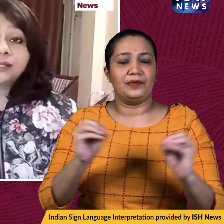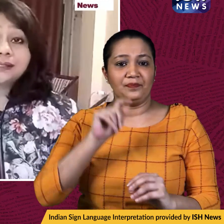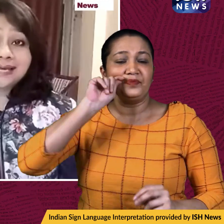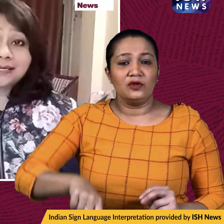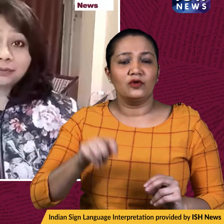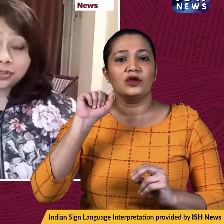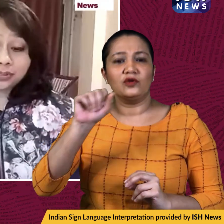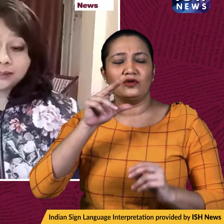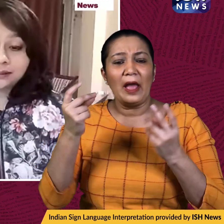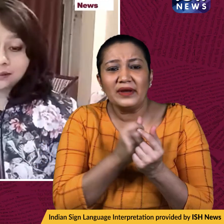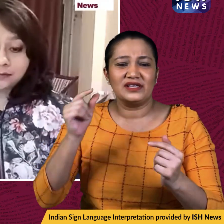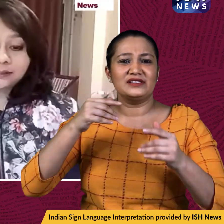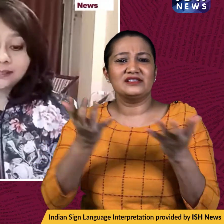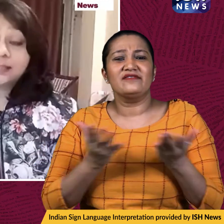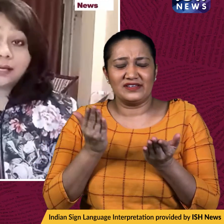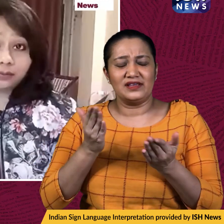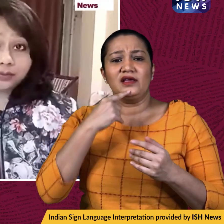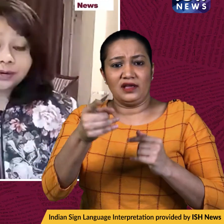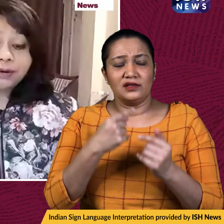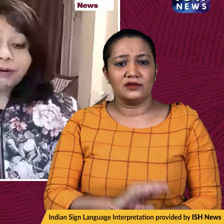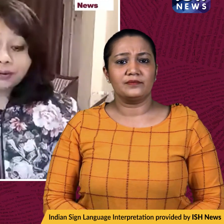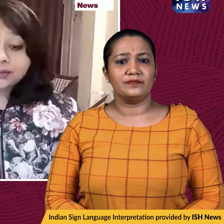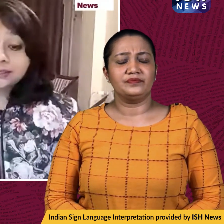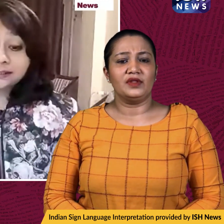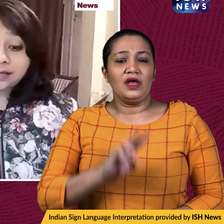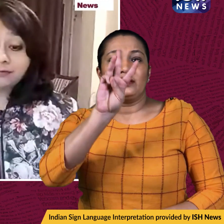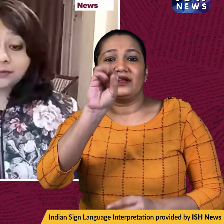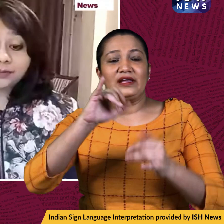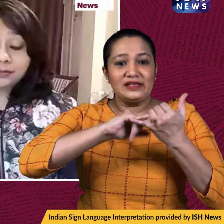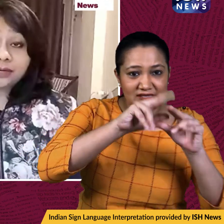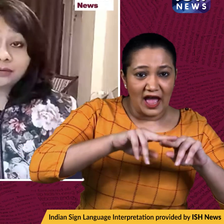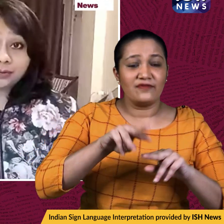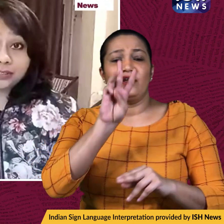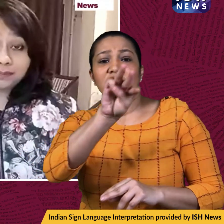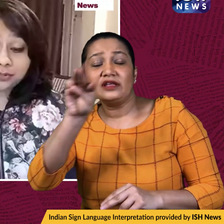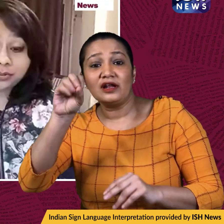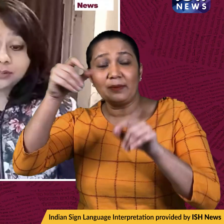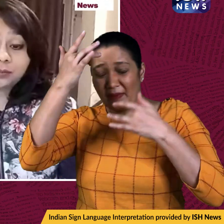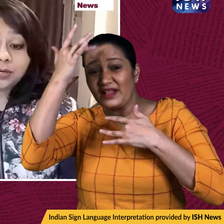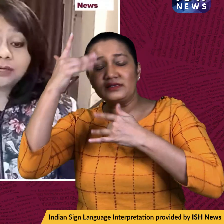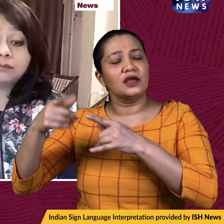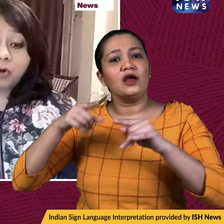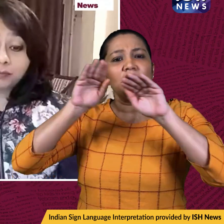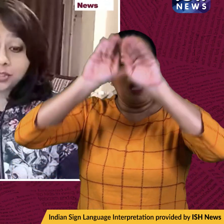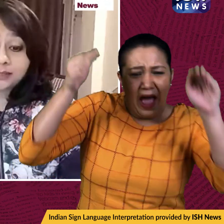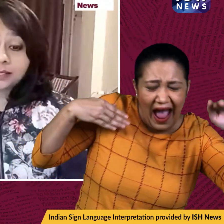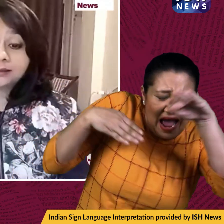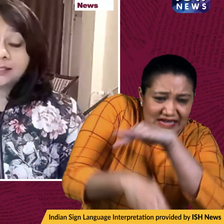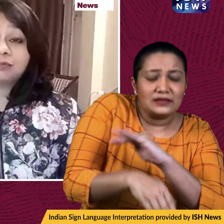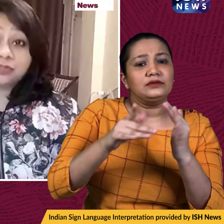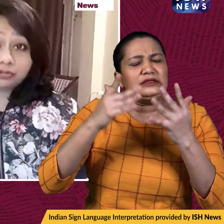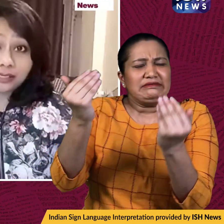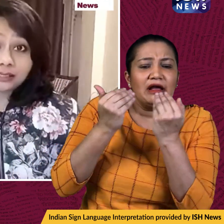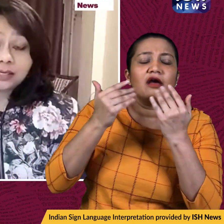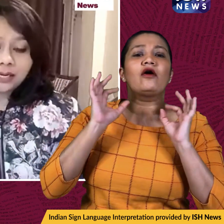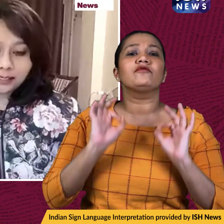statement, Ukraine's State Emergency Service said, and I quote, "All 30 staff and 330 patients were in a bomb shelter at